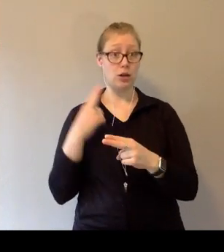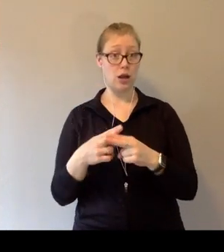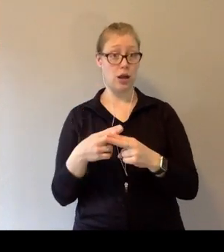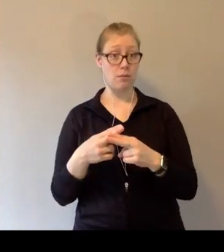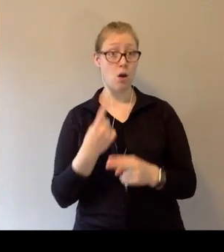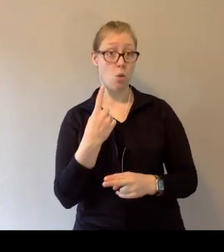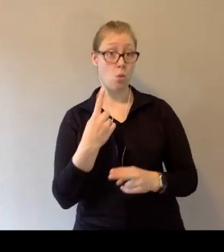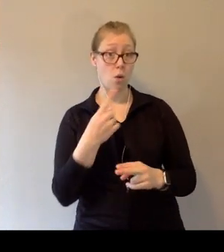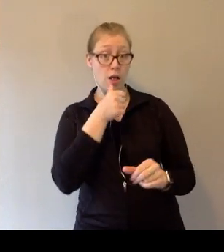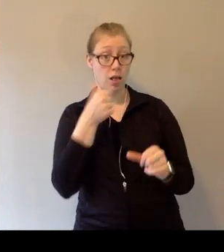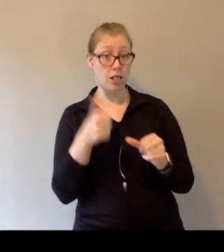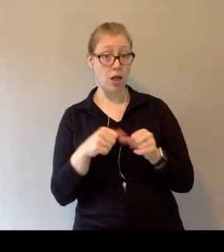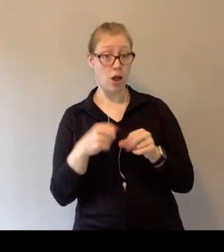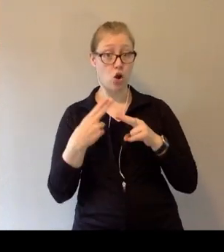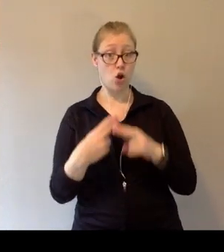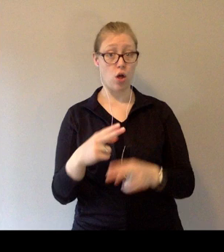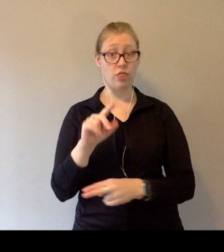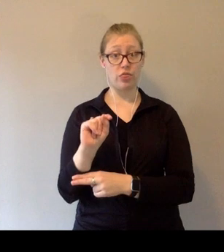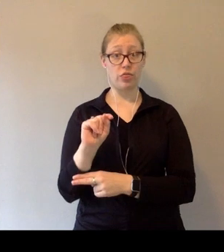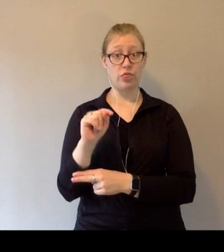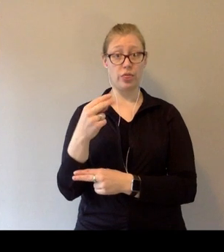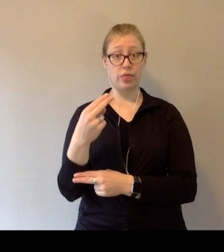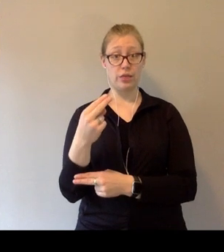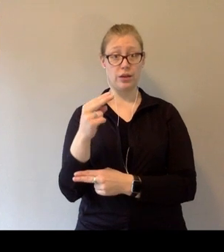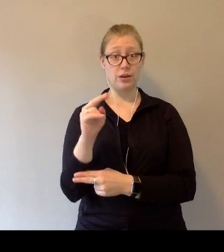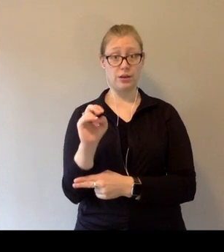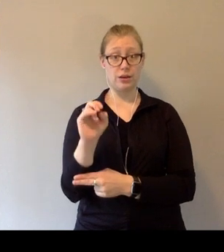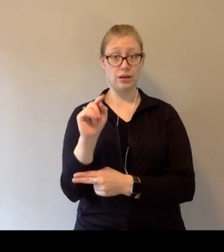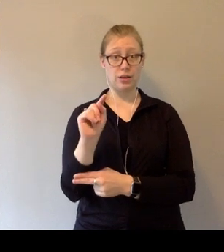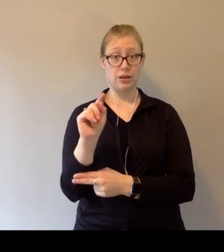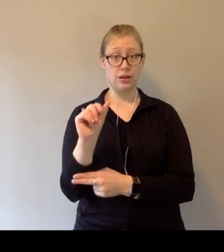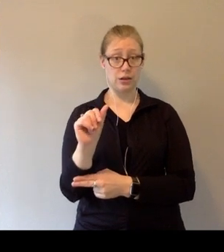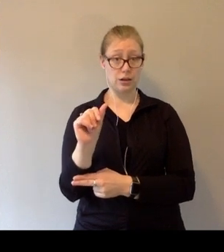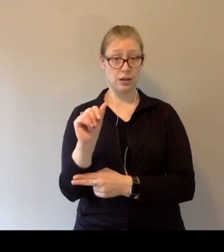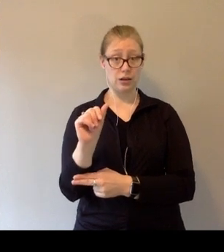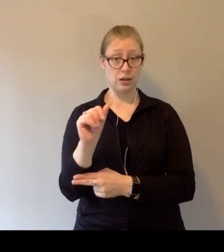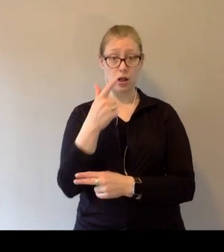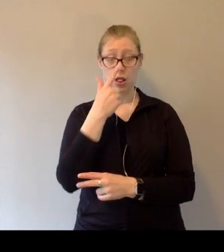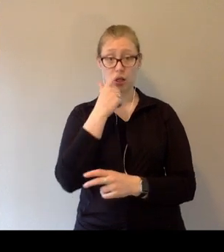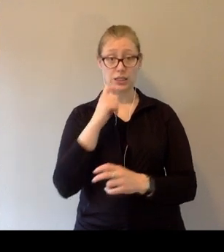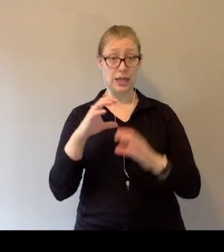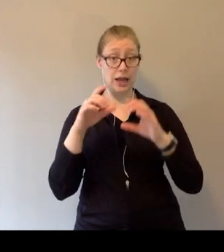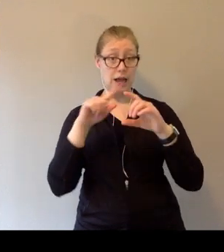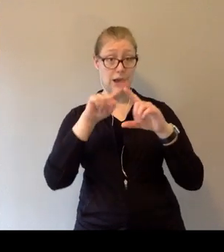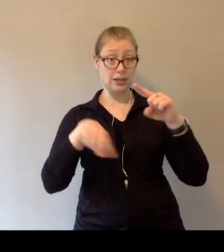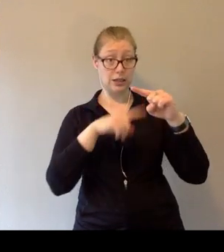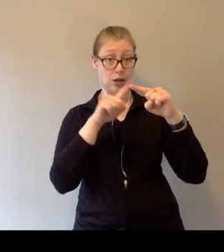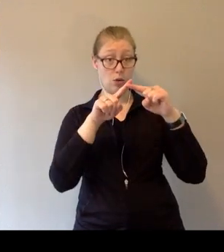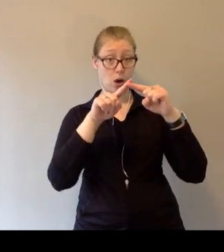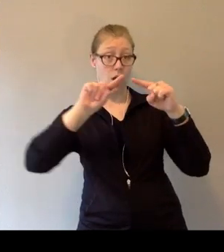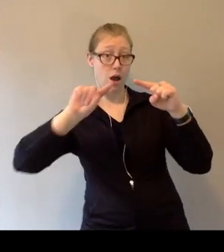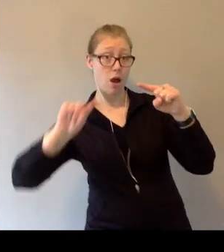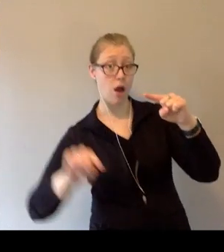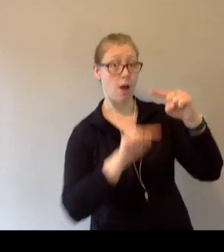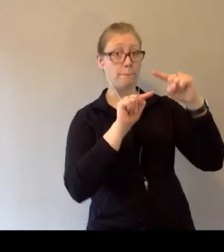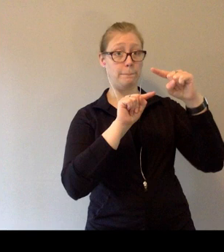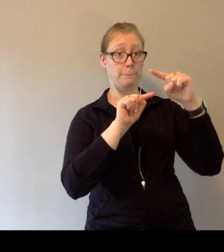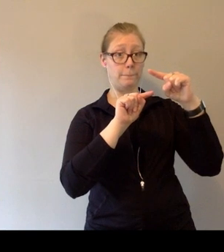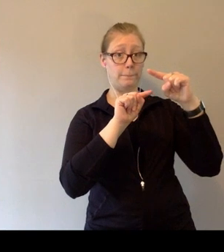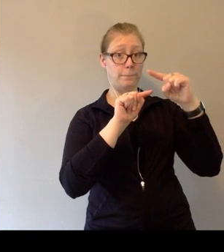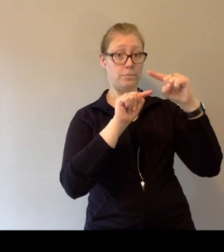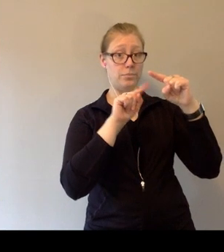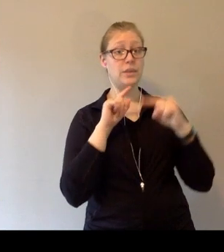theta, okay? And theta looks like a zero with a little loop through it. It's a Greek letter,